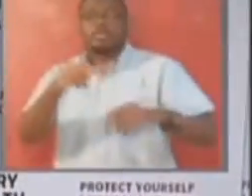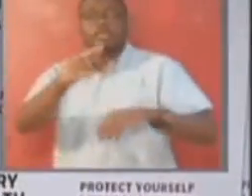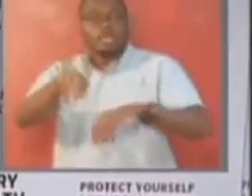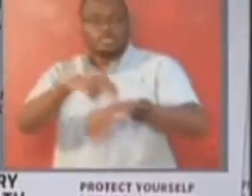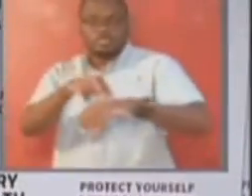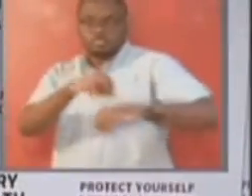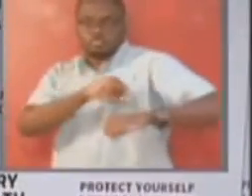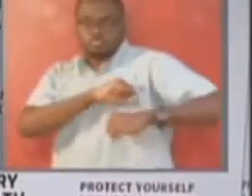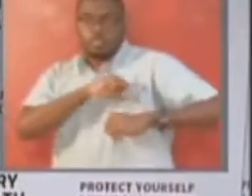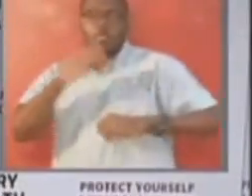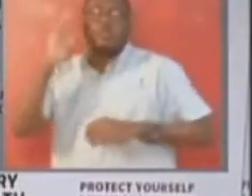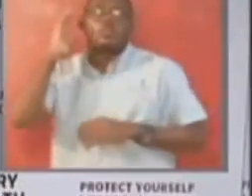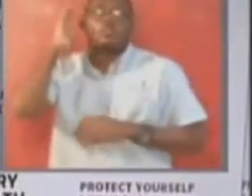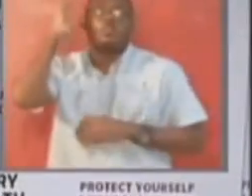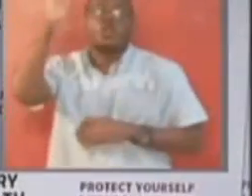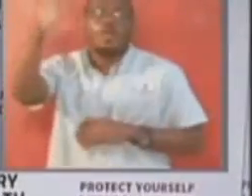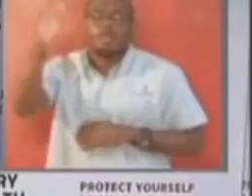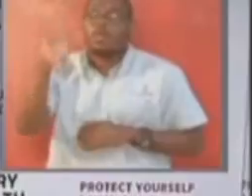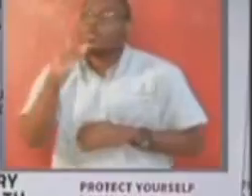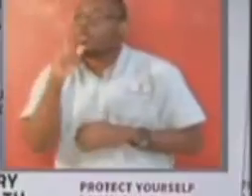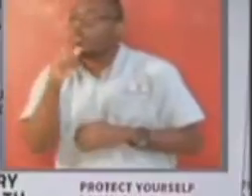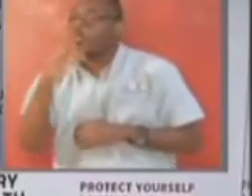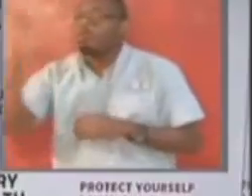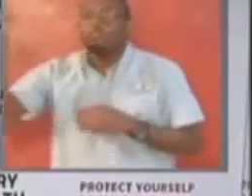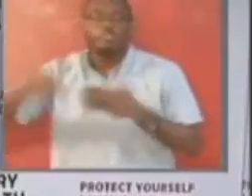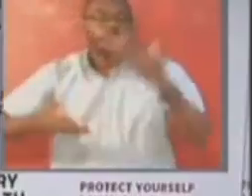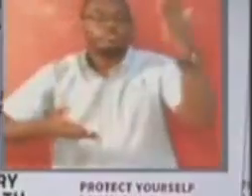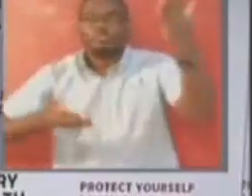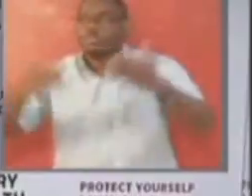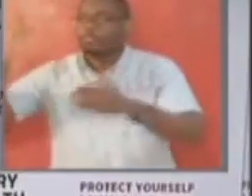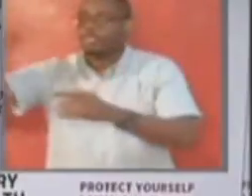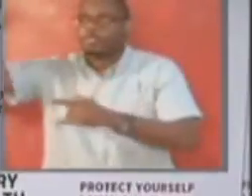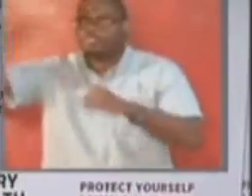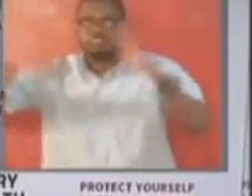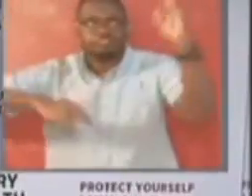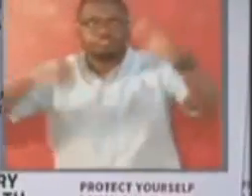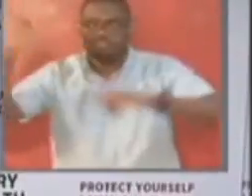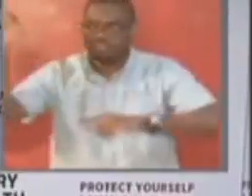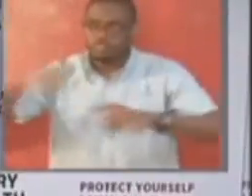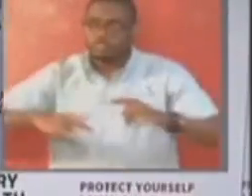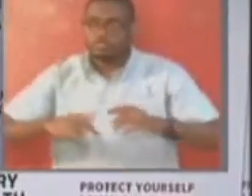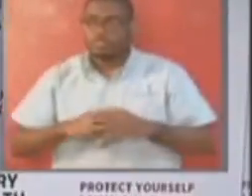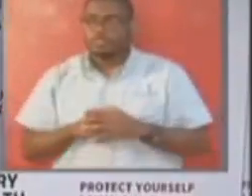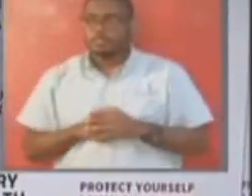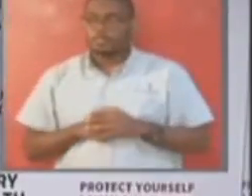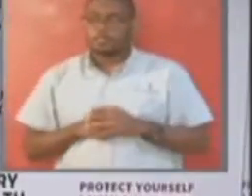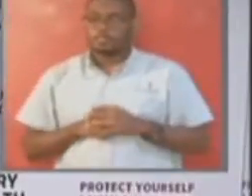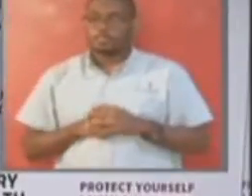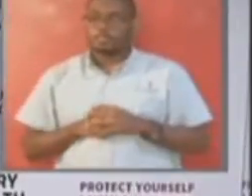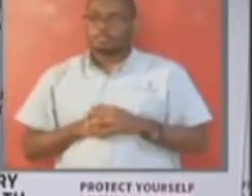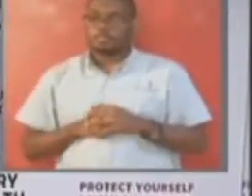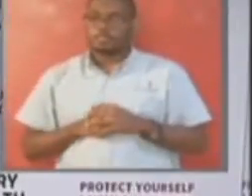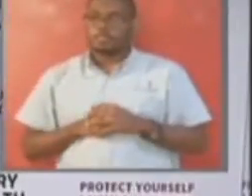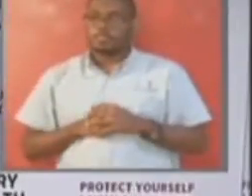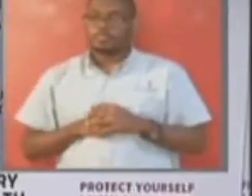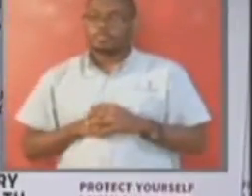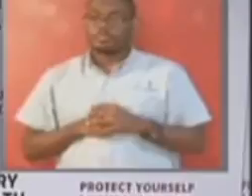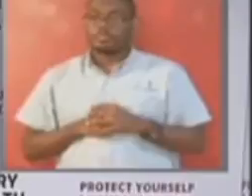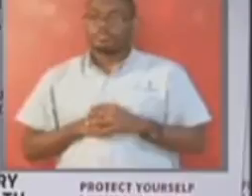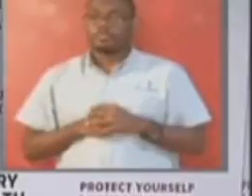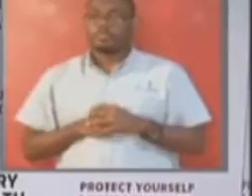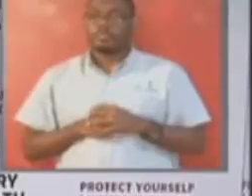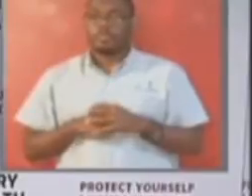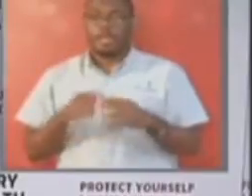And we go to Dr. St. Bernard. Hi. Thank you for your question. That is such a relevant question. I would suggest,